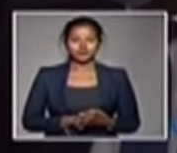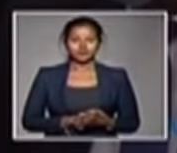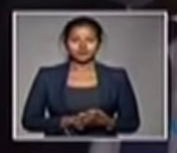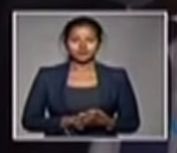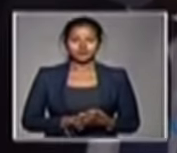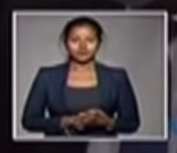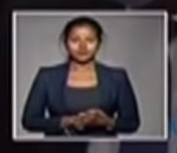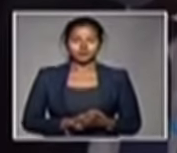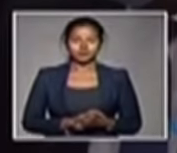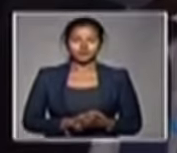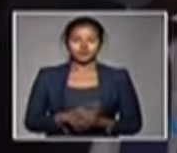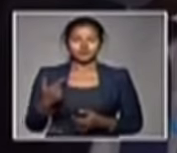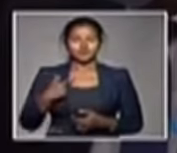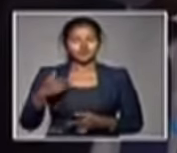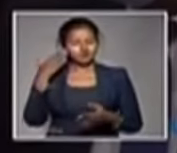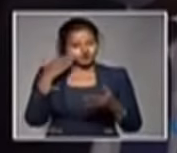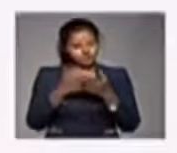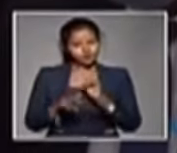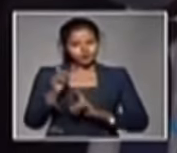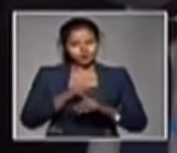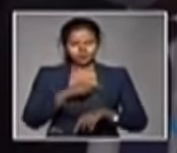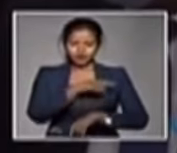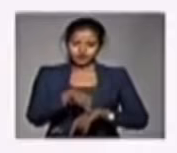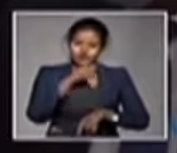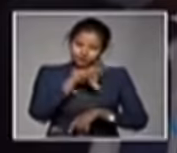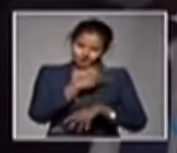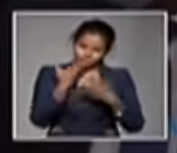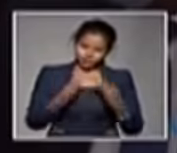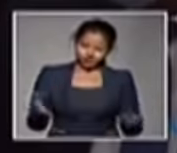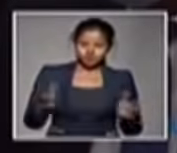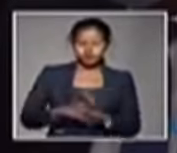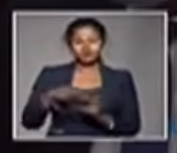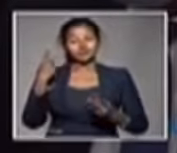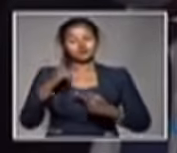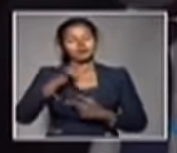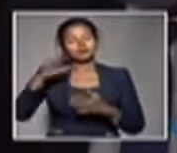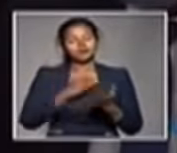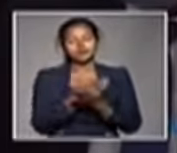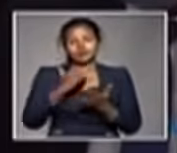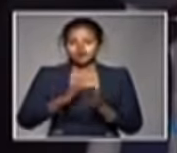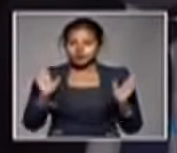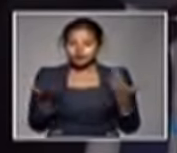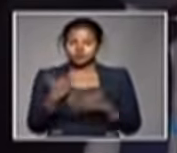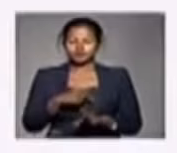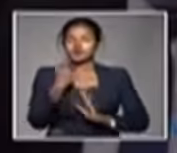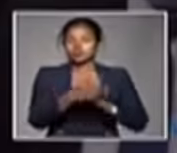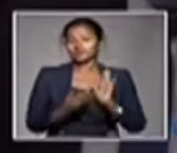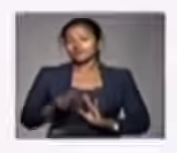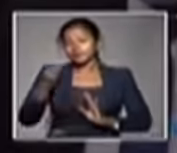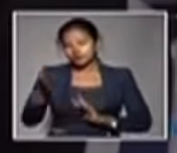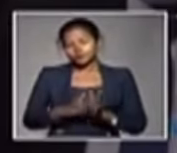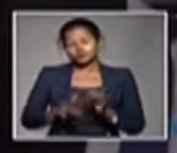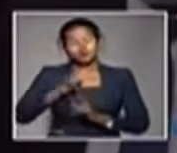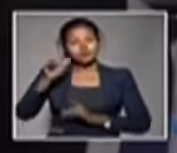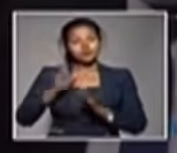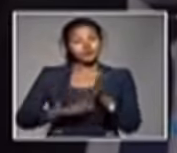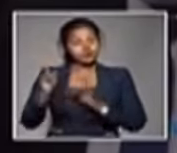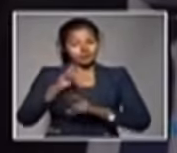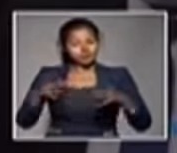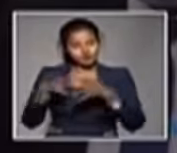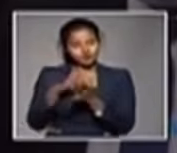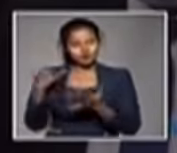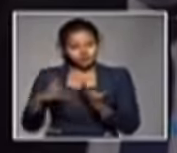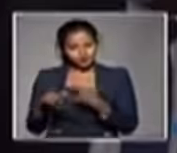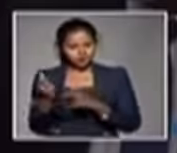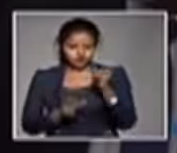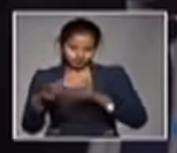We raised this matter within the first 24 hours after the travel ban was imposed. On behalf of Sri Lanka, the Foreign Ministry held talks with the relevant officials